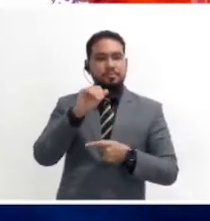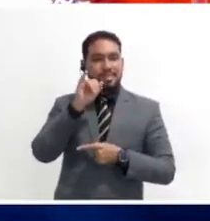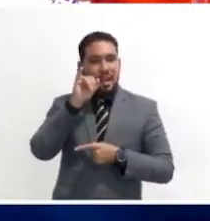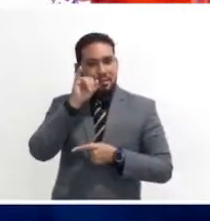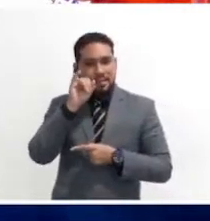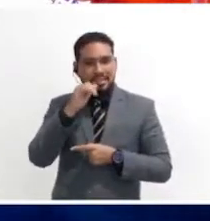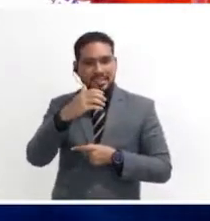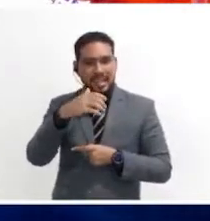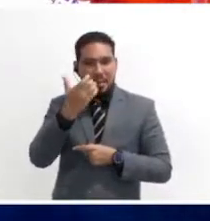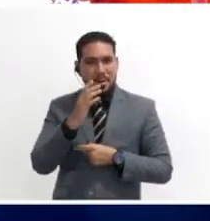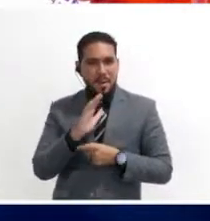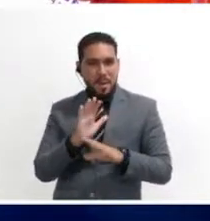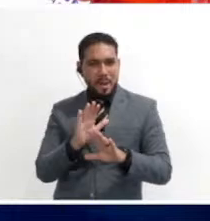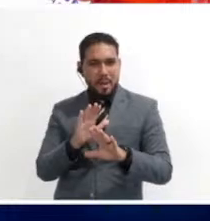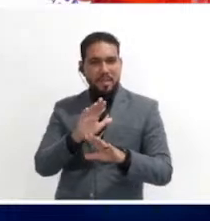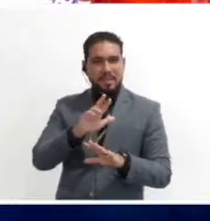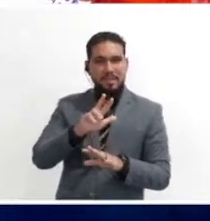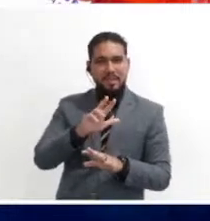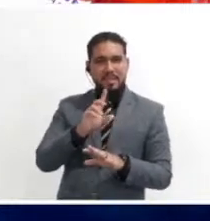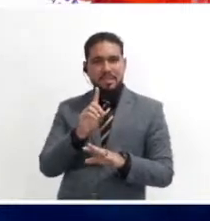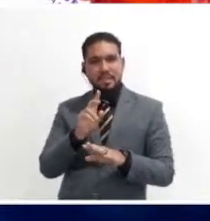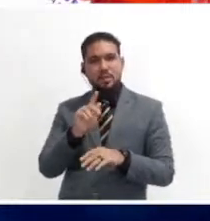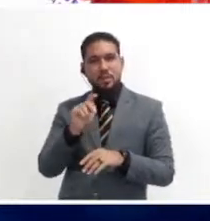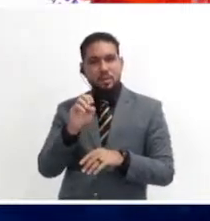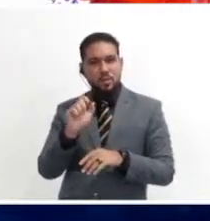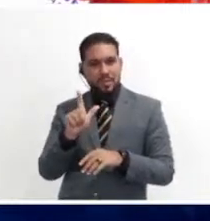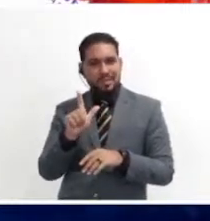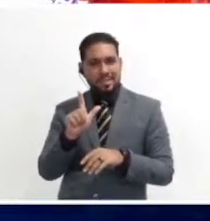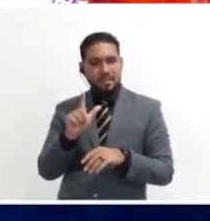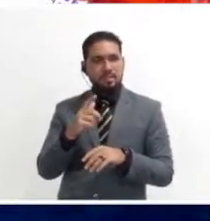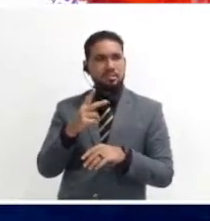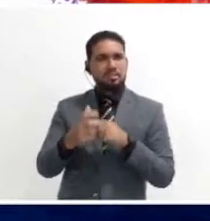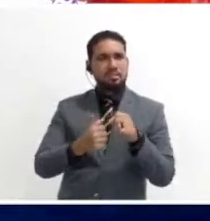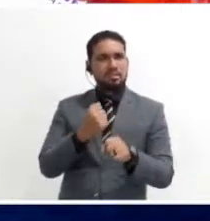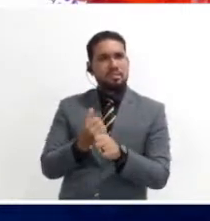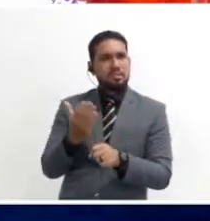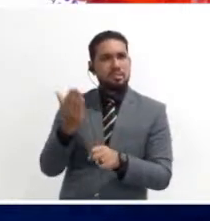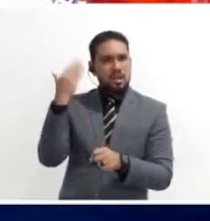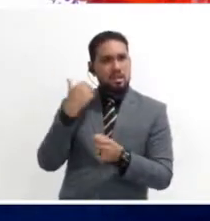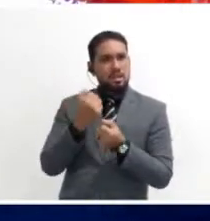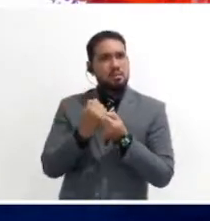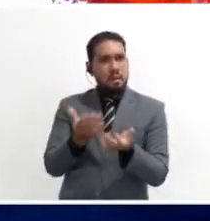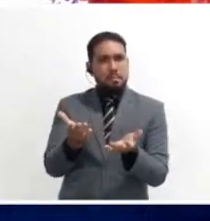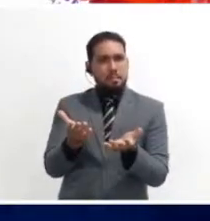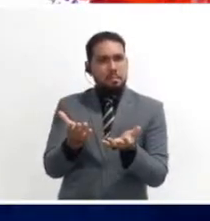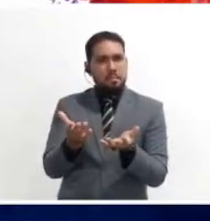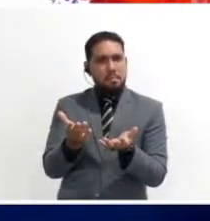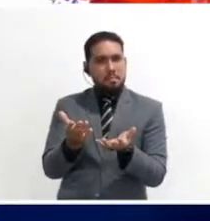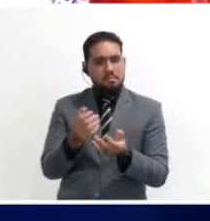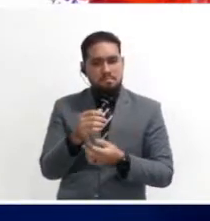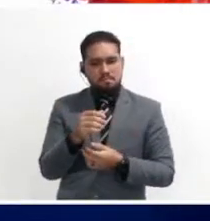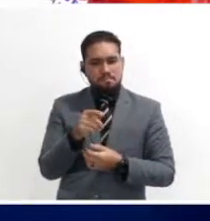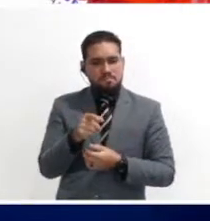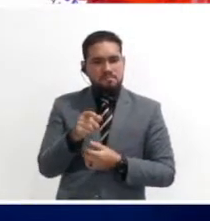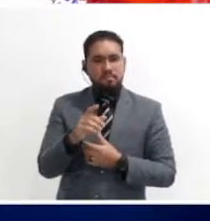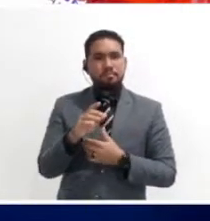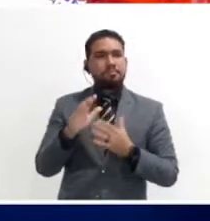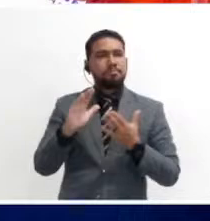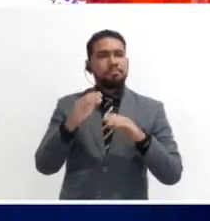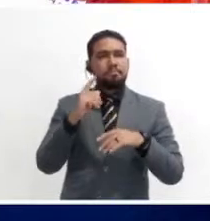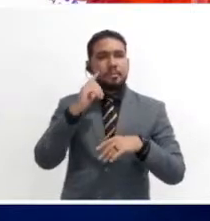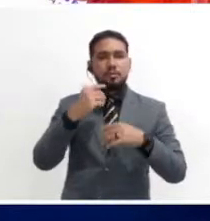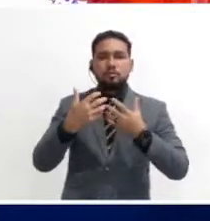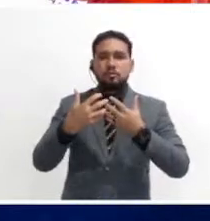ago. So it's a very high performance engine for personal computers, but actually has